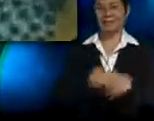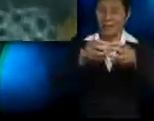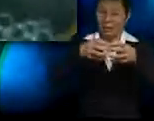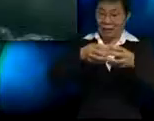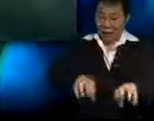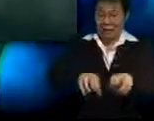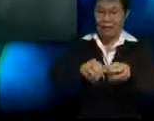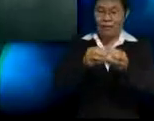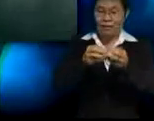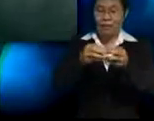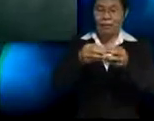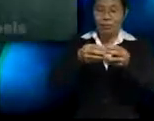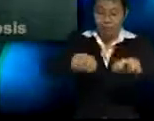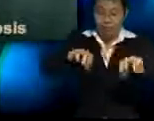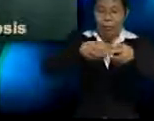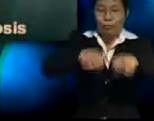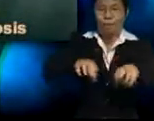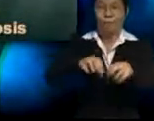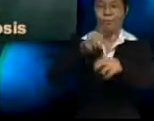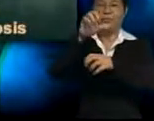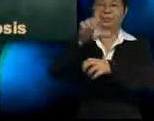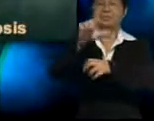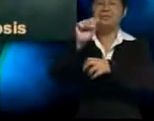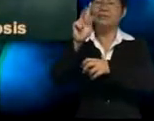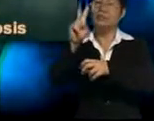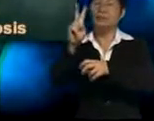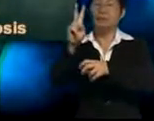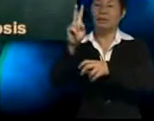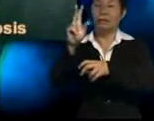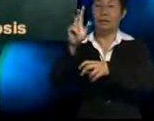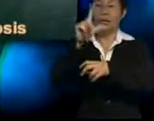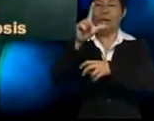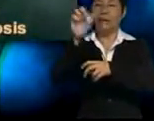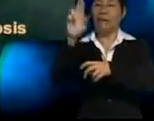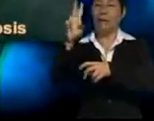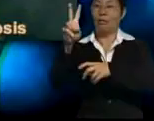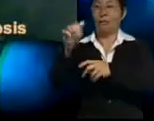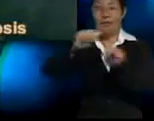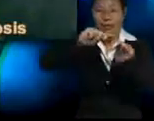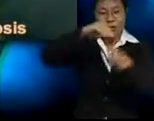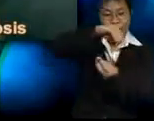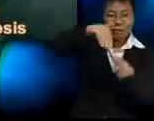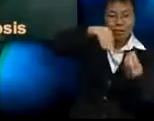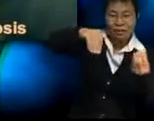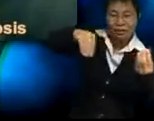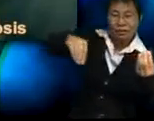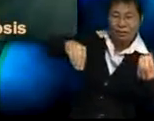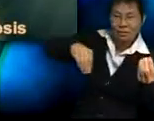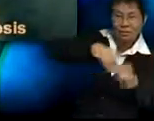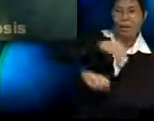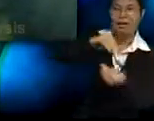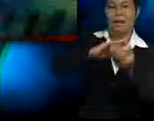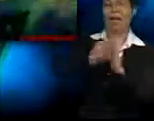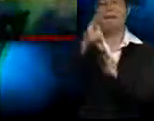eggs hatch into larvae and undergo an amazing transformation or